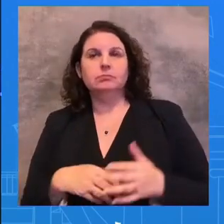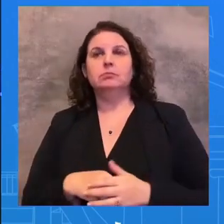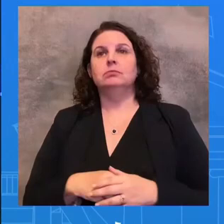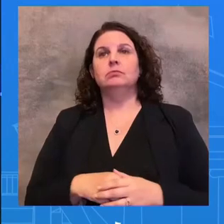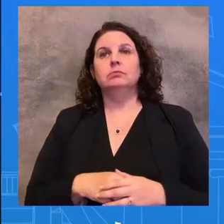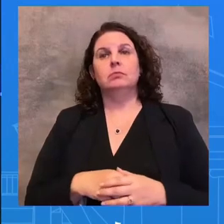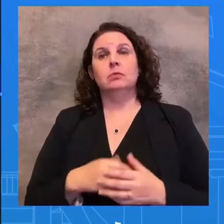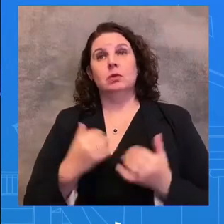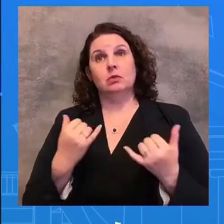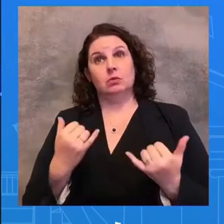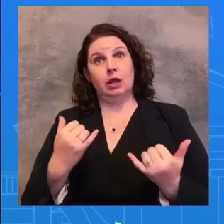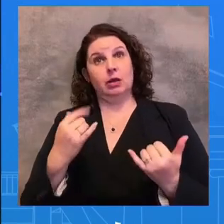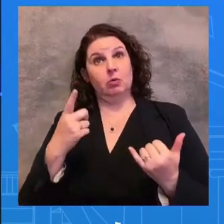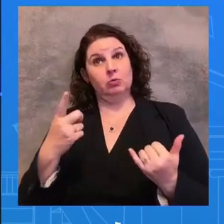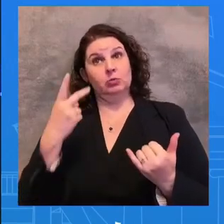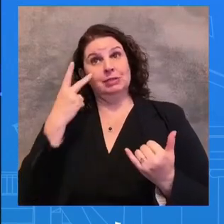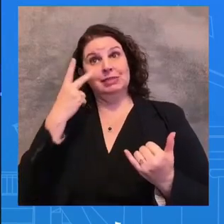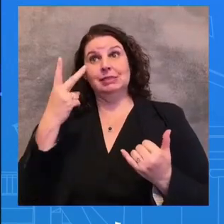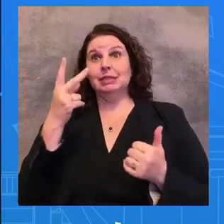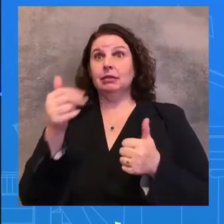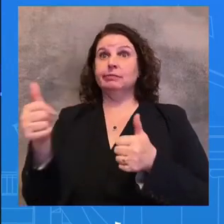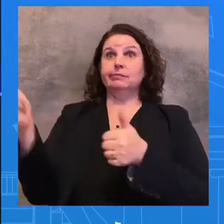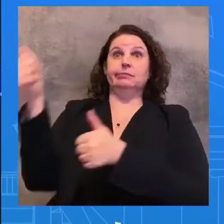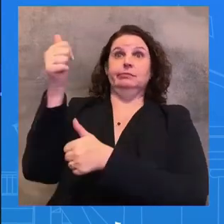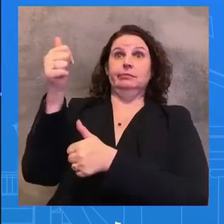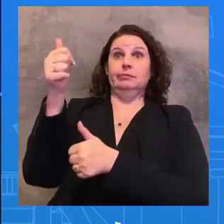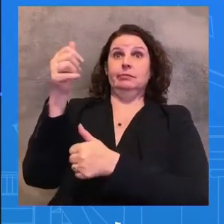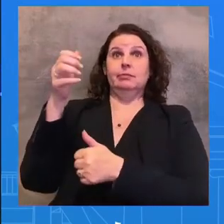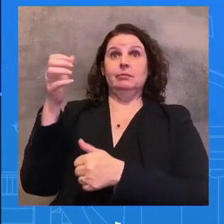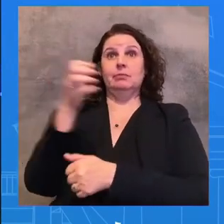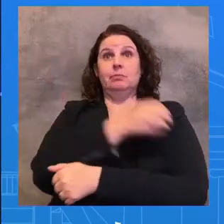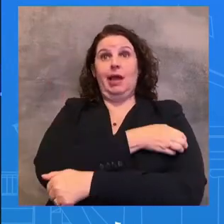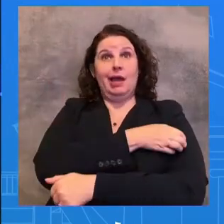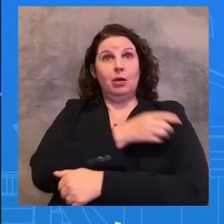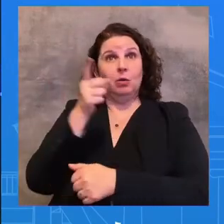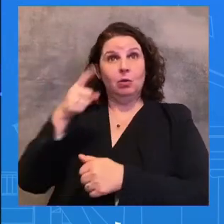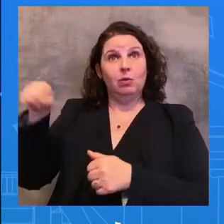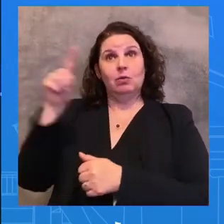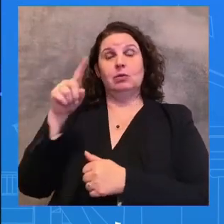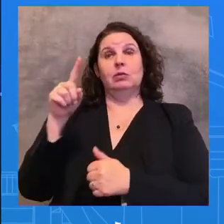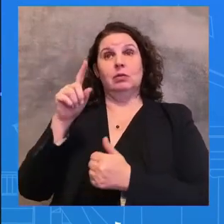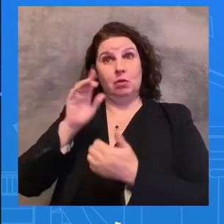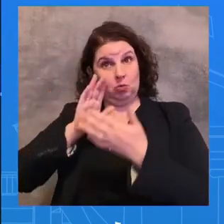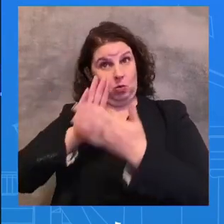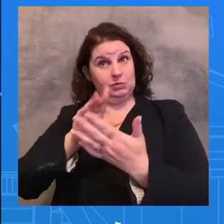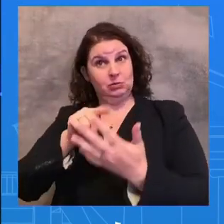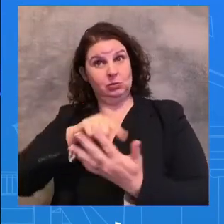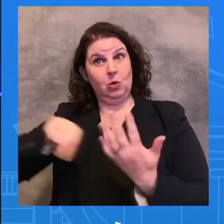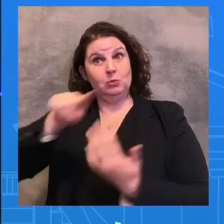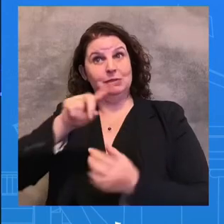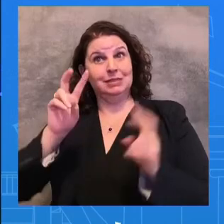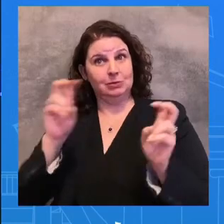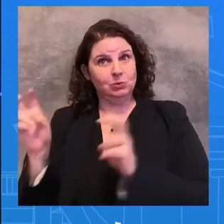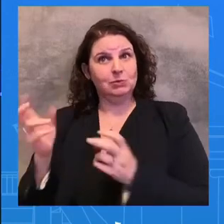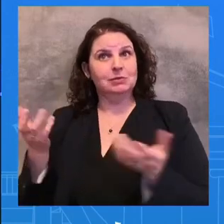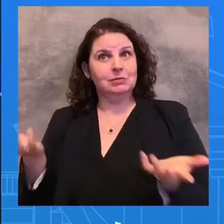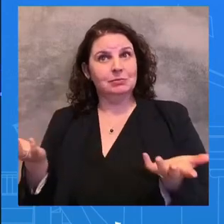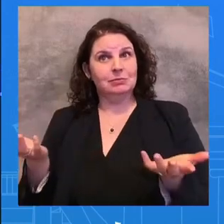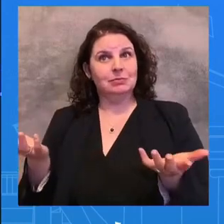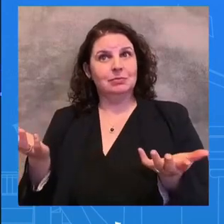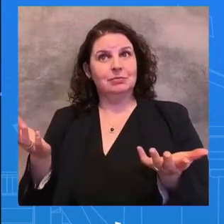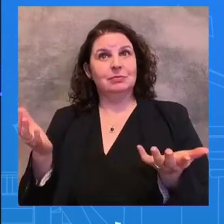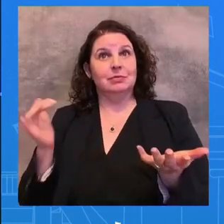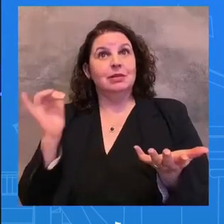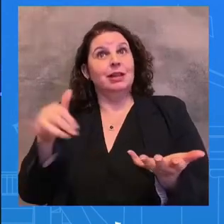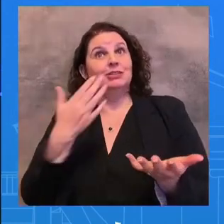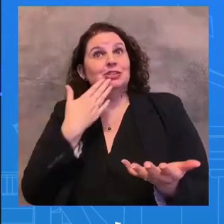inside the Israeli system speak to these issues. And that debate, we think, is a healthy debate, because at the end of the day, we know from our